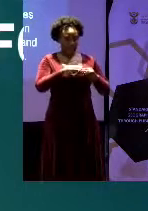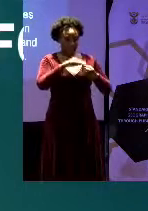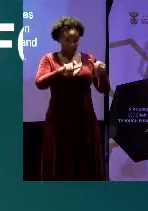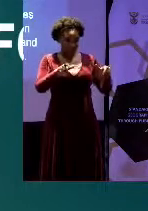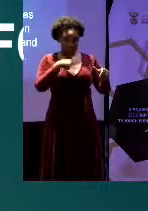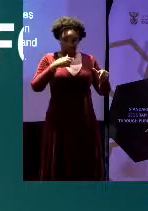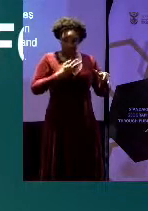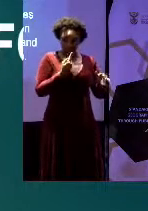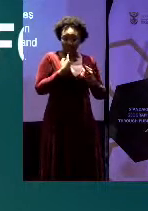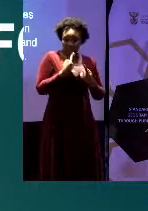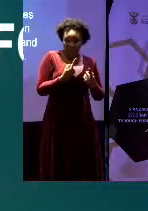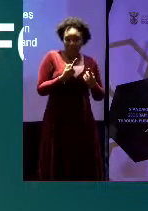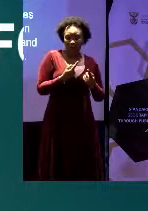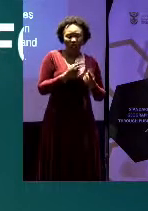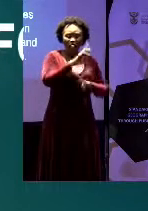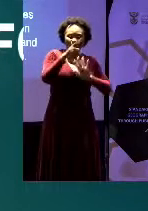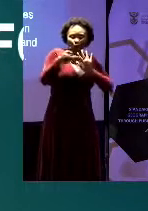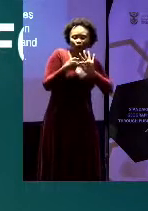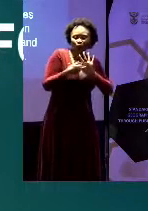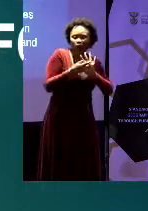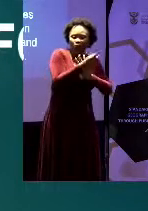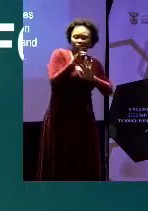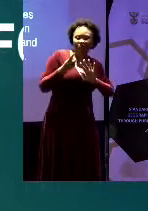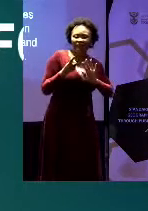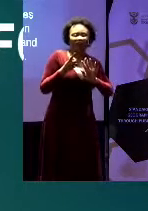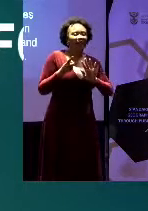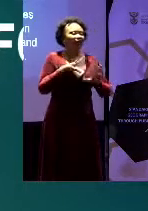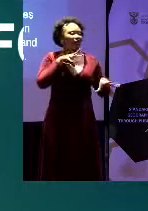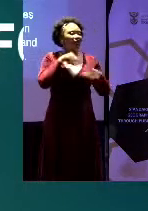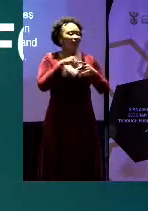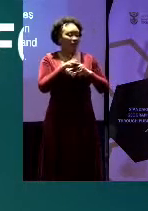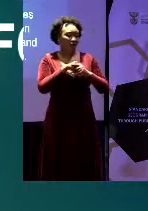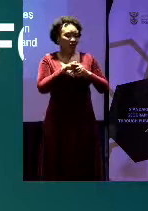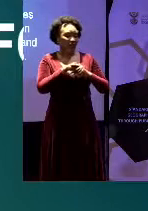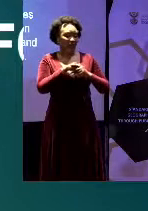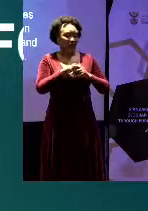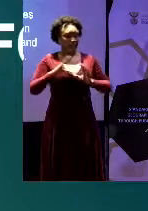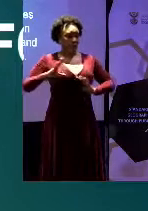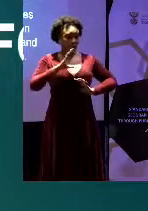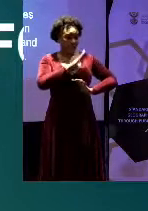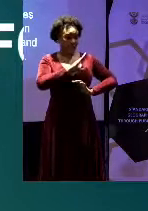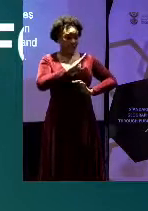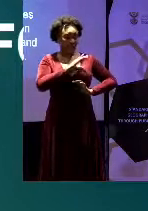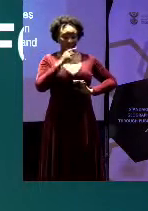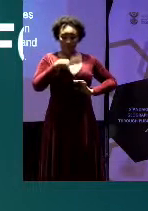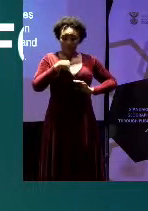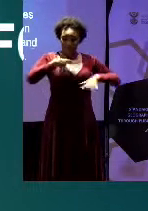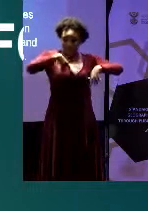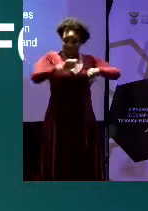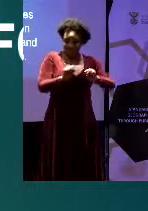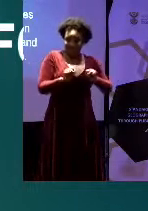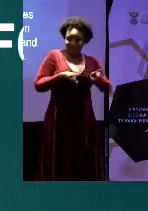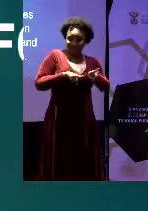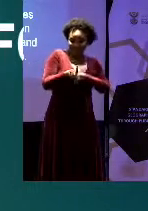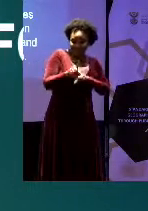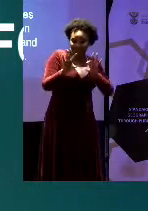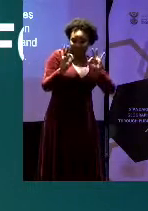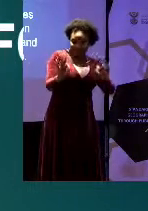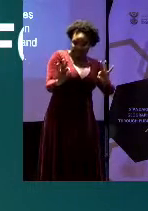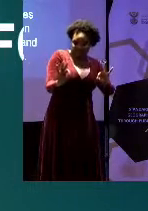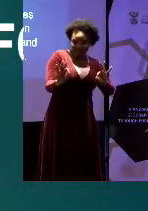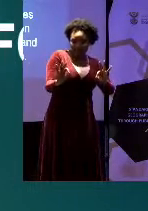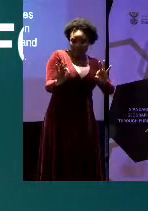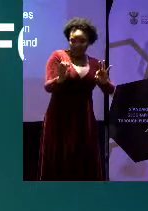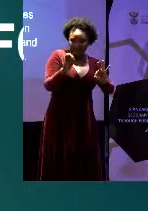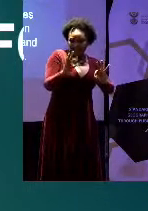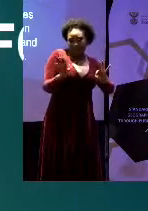the life of the committee whose term has come to an end. I couldn't have chaired successfully the meetings that I have